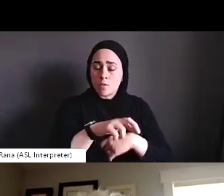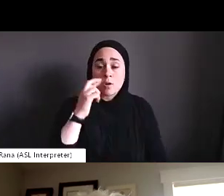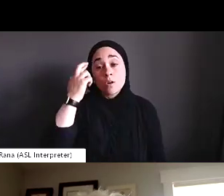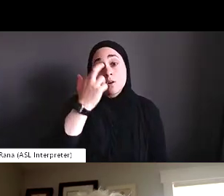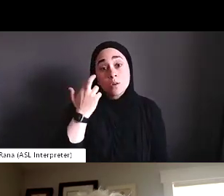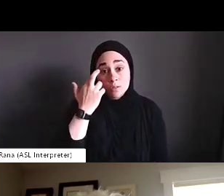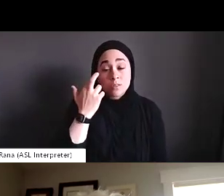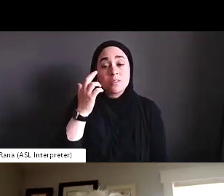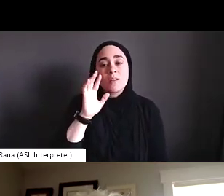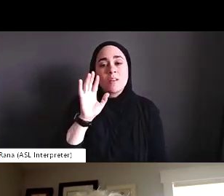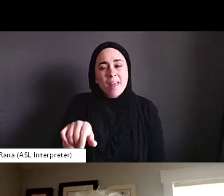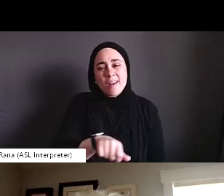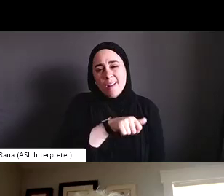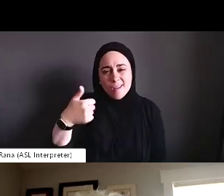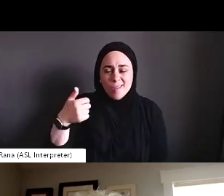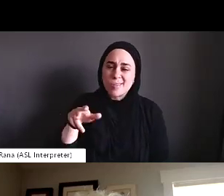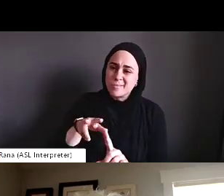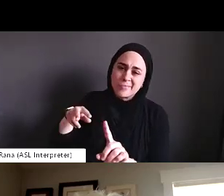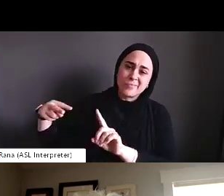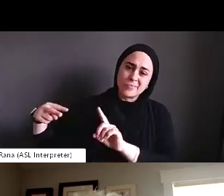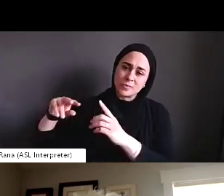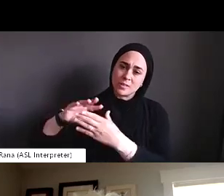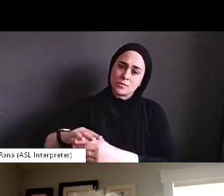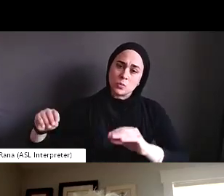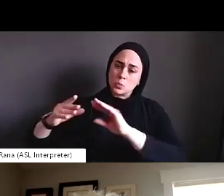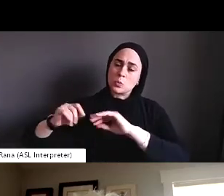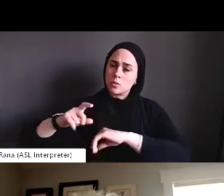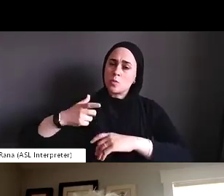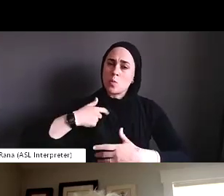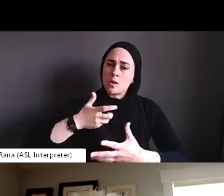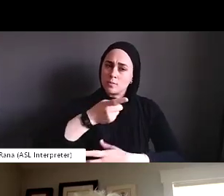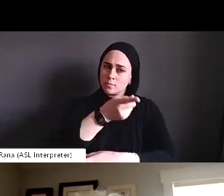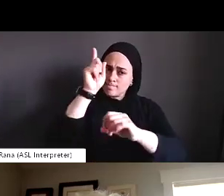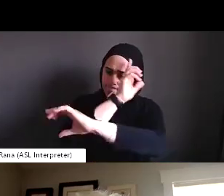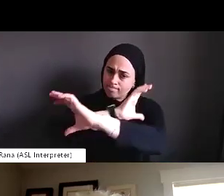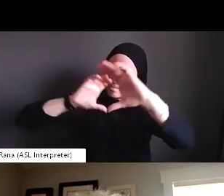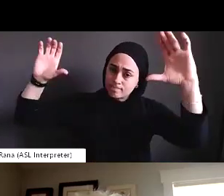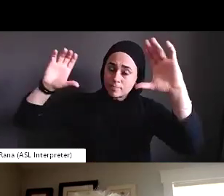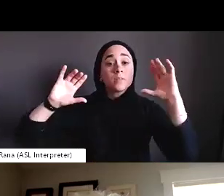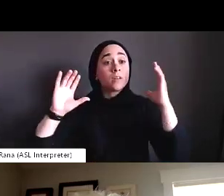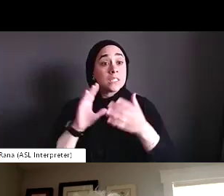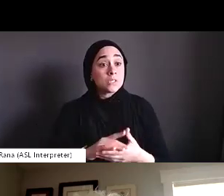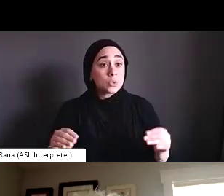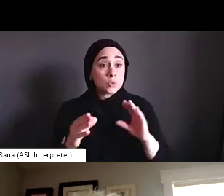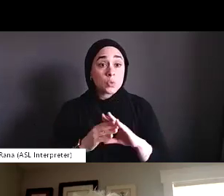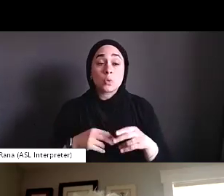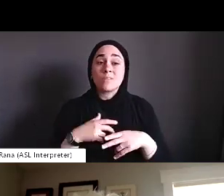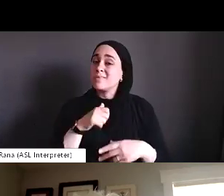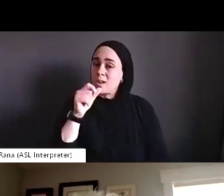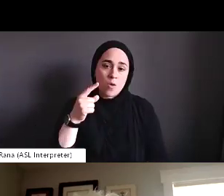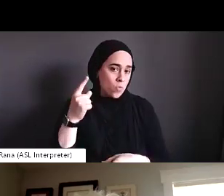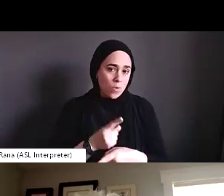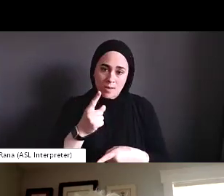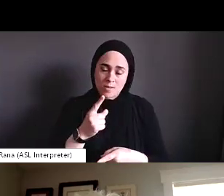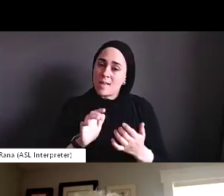of the story that I wanted to paint a picture of. So this is the story of It's Not Right and how it came to be,